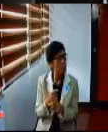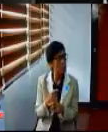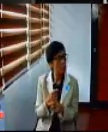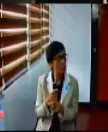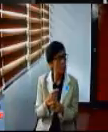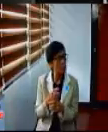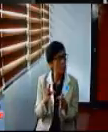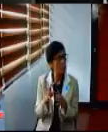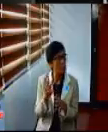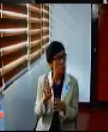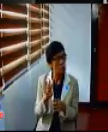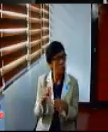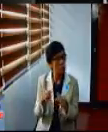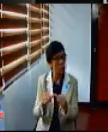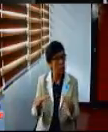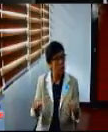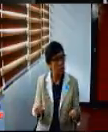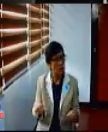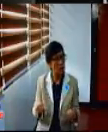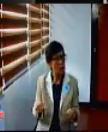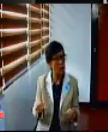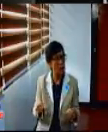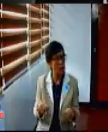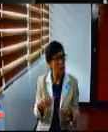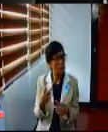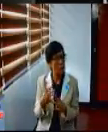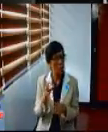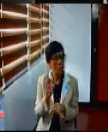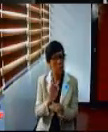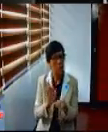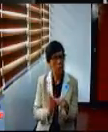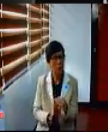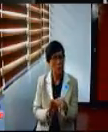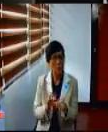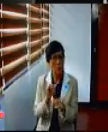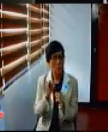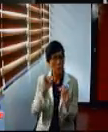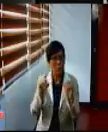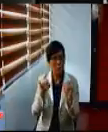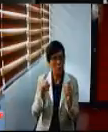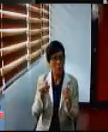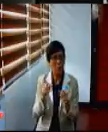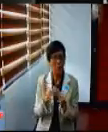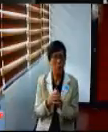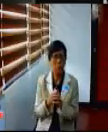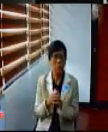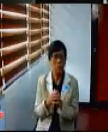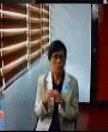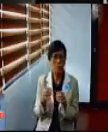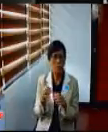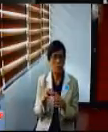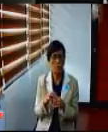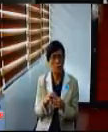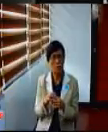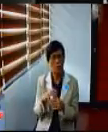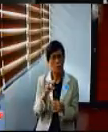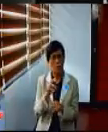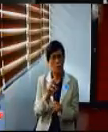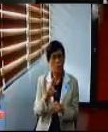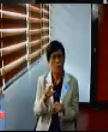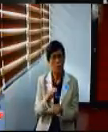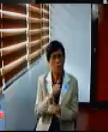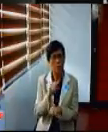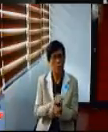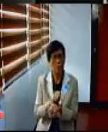regulation, the state as an economic actor, the issues of intra-state agency relationships,